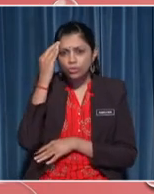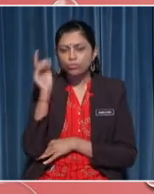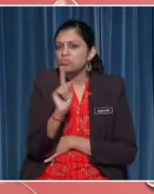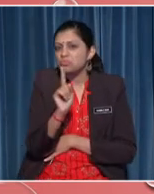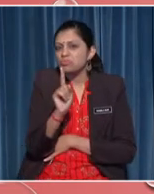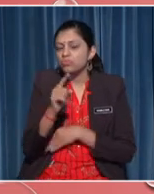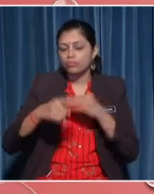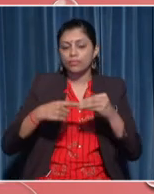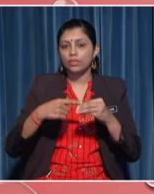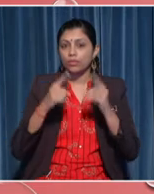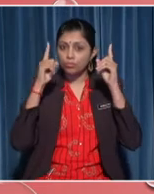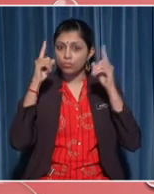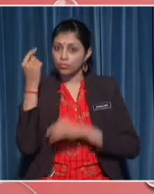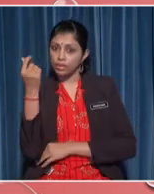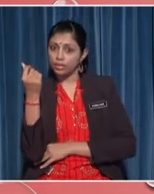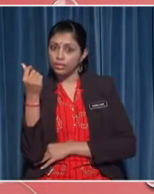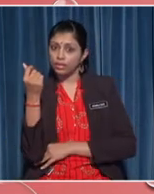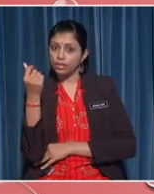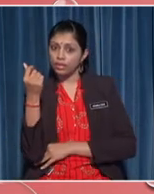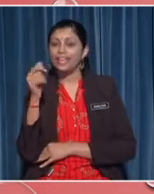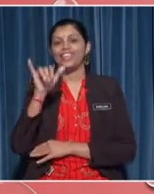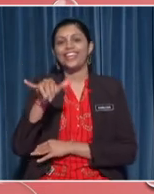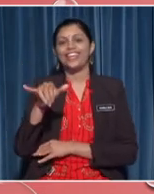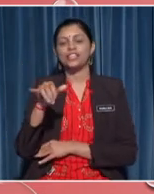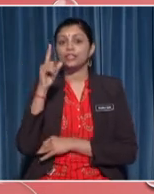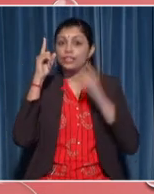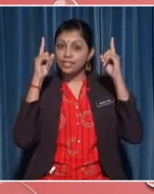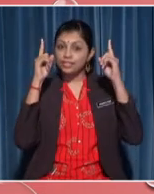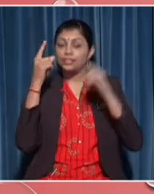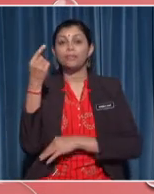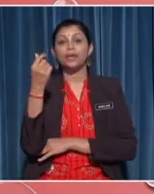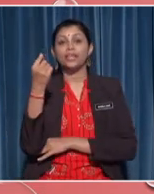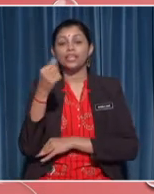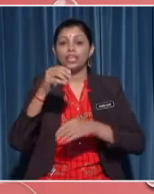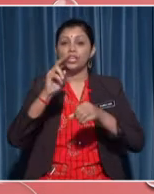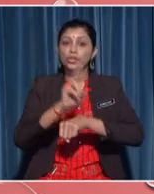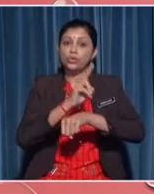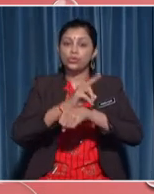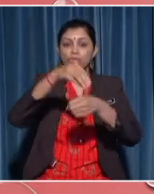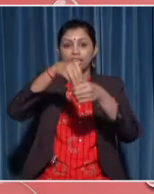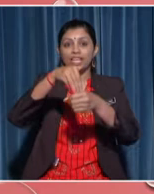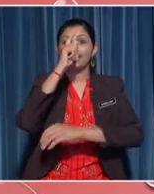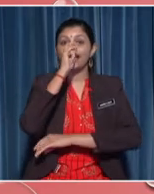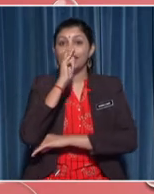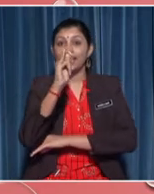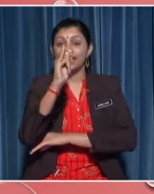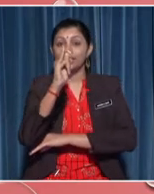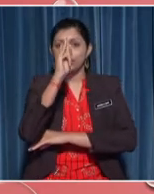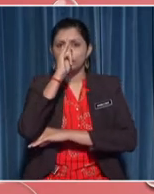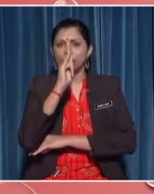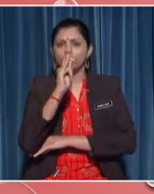money? Yes, we use this money in Thailand. Where is